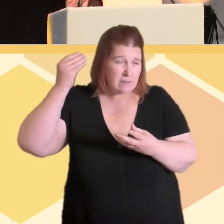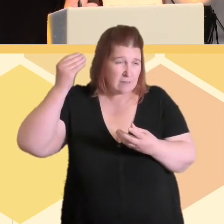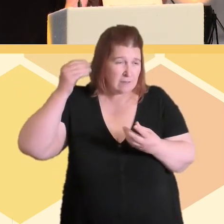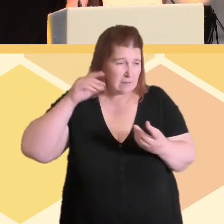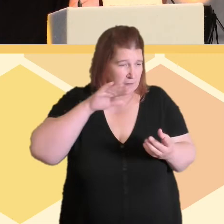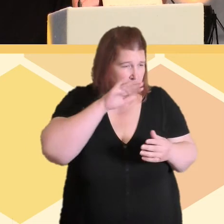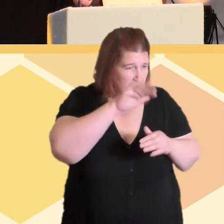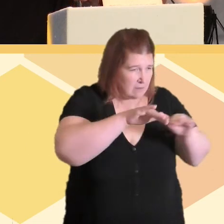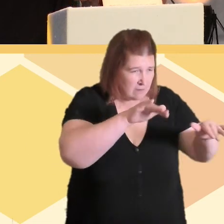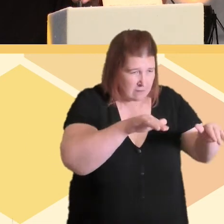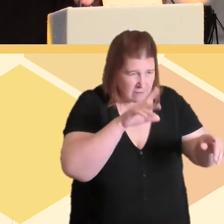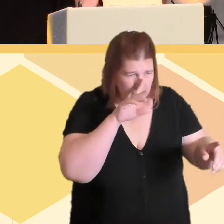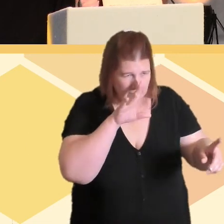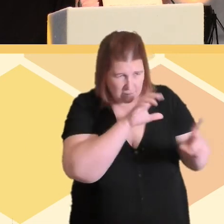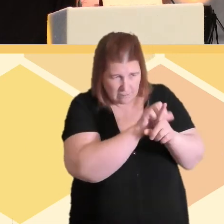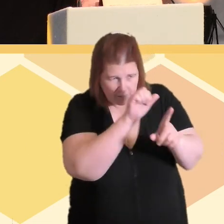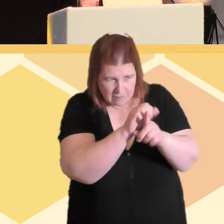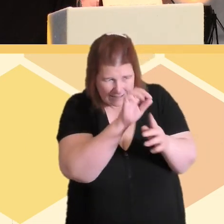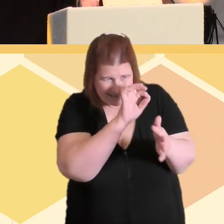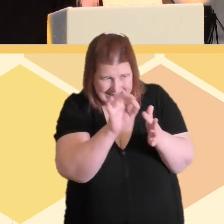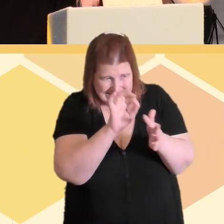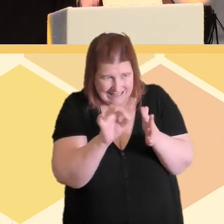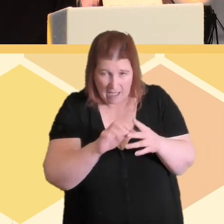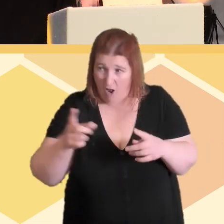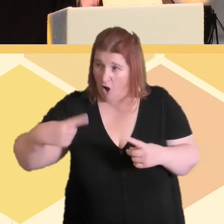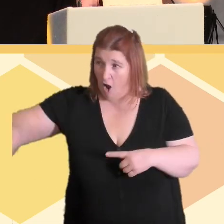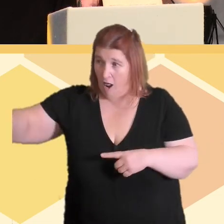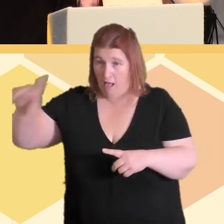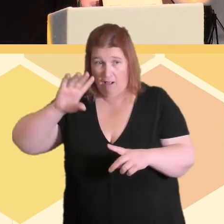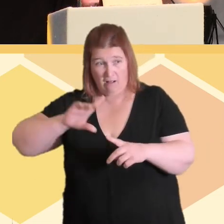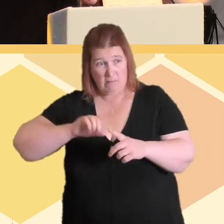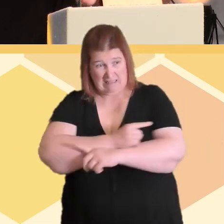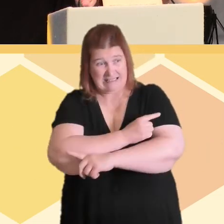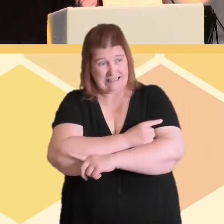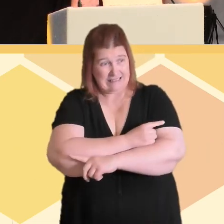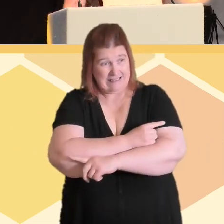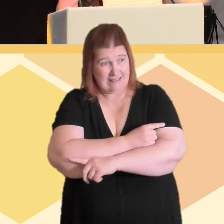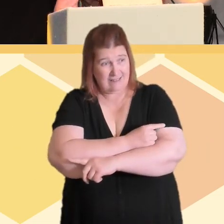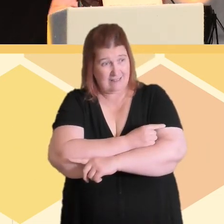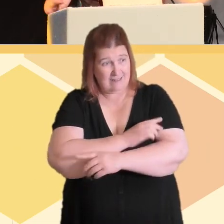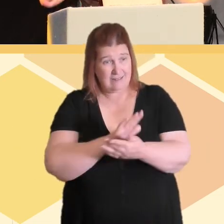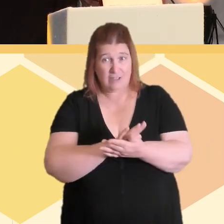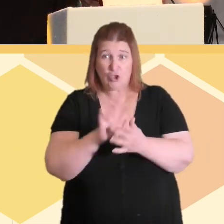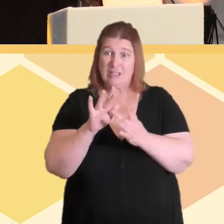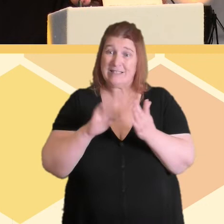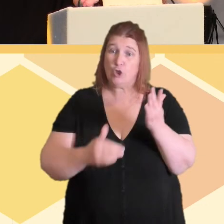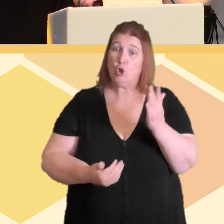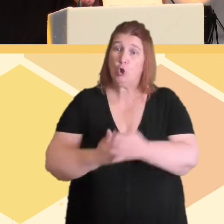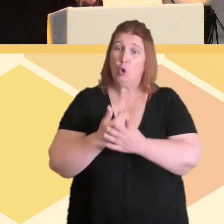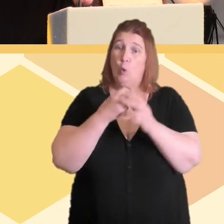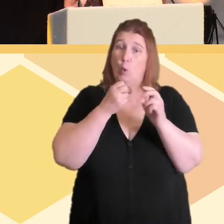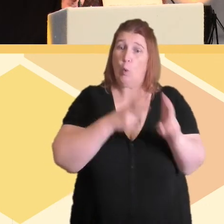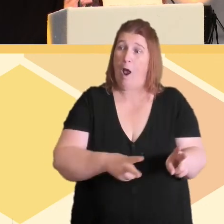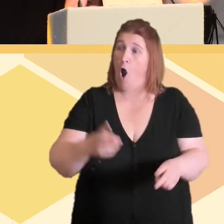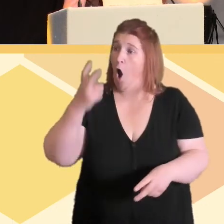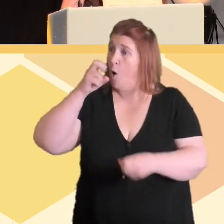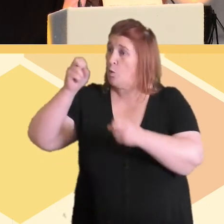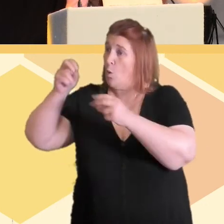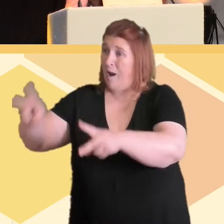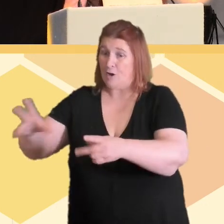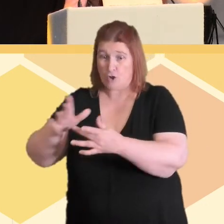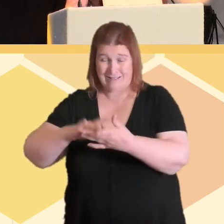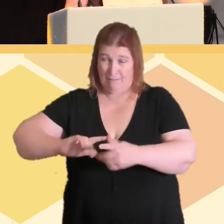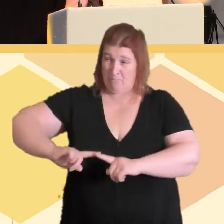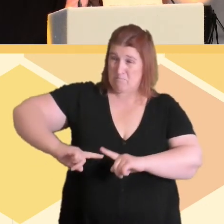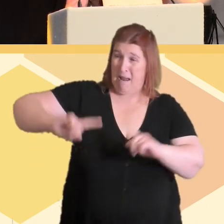of spiritual eyes which noticed details others thought were unimportant, and a new way of thinking which turned established traditions and